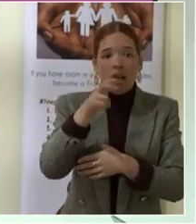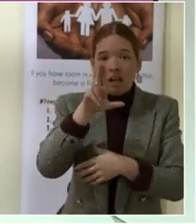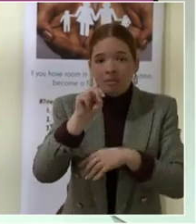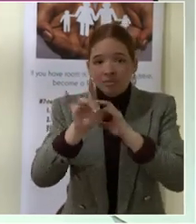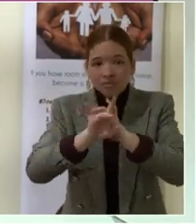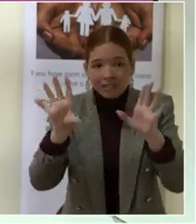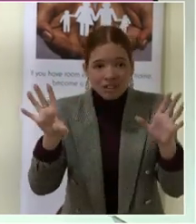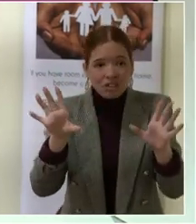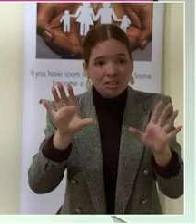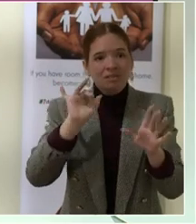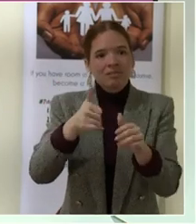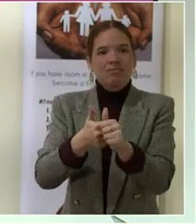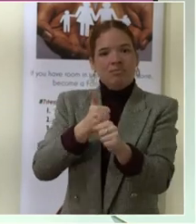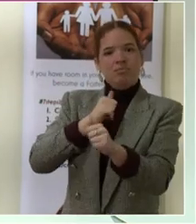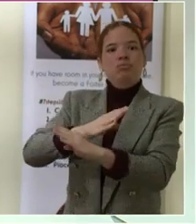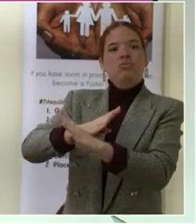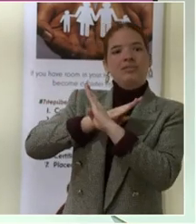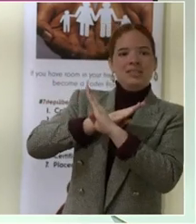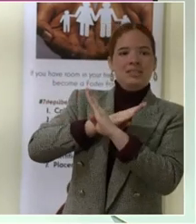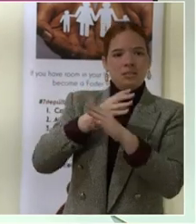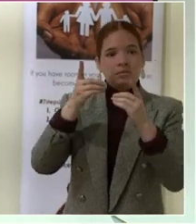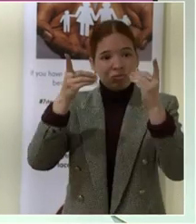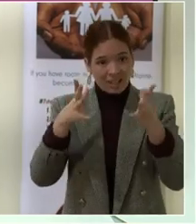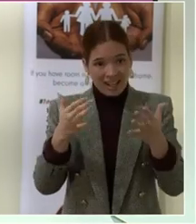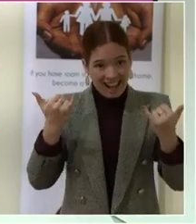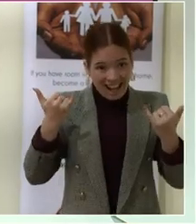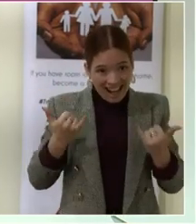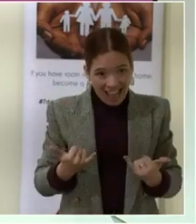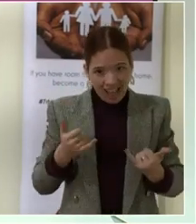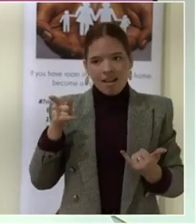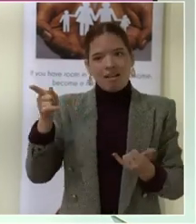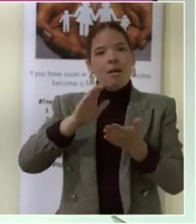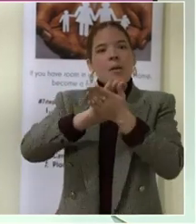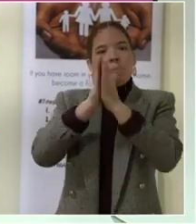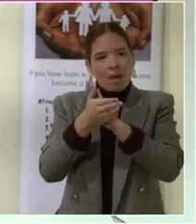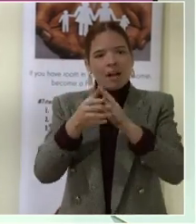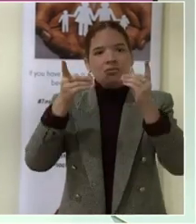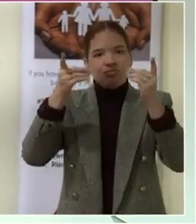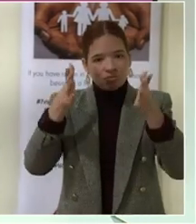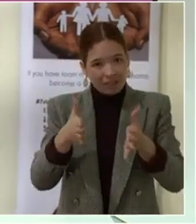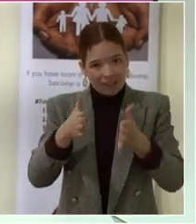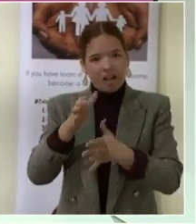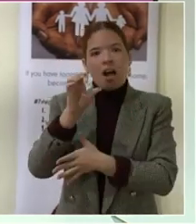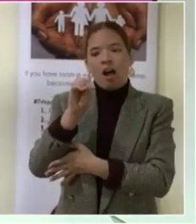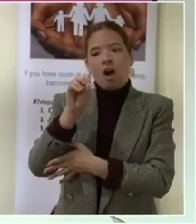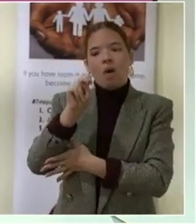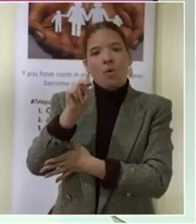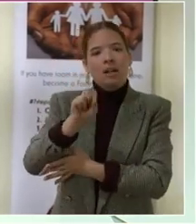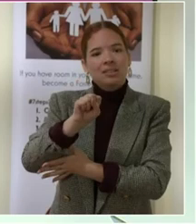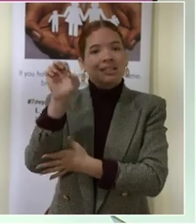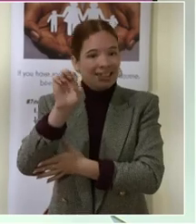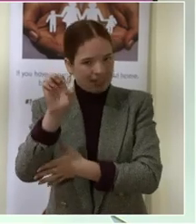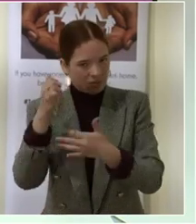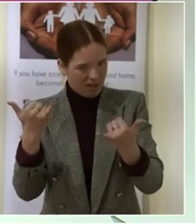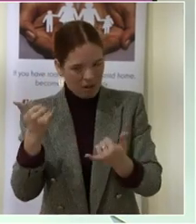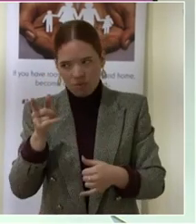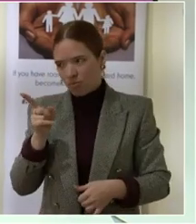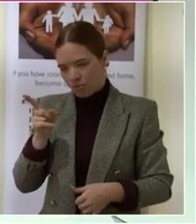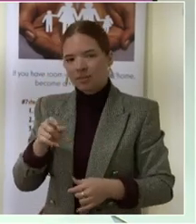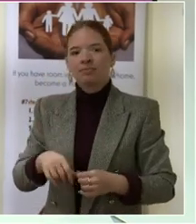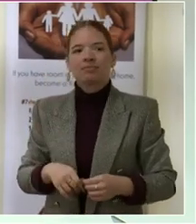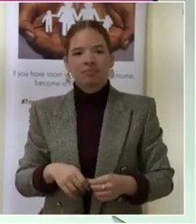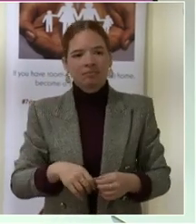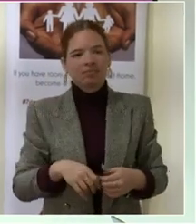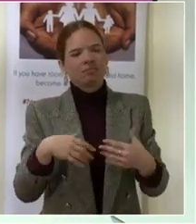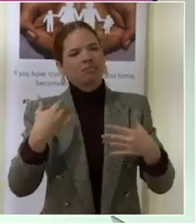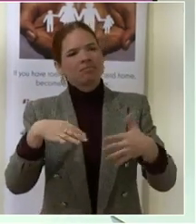now as well the Director of the Office of Neighborhood Safety and Engagement. I want to thank my whole team at the